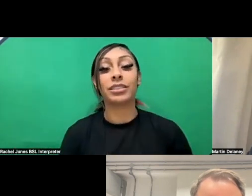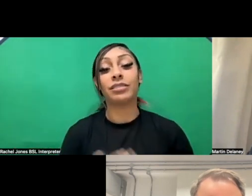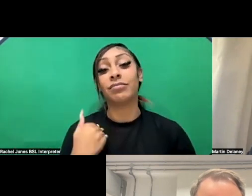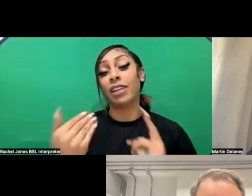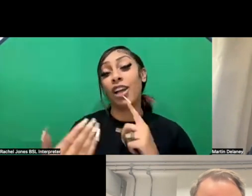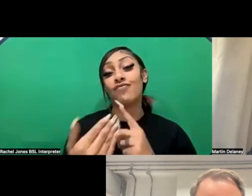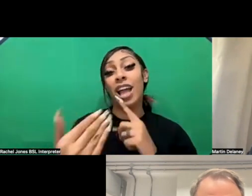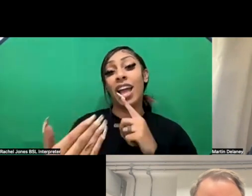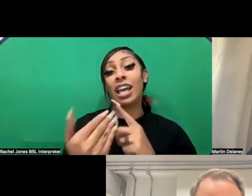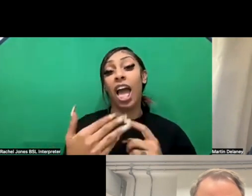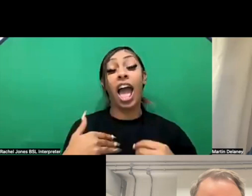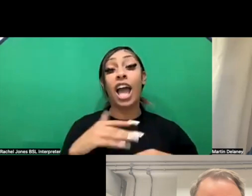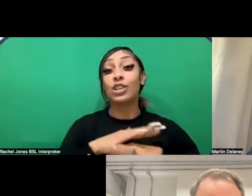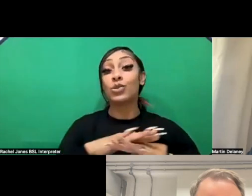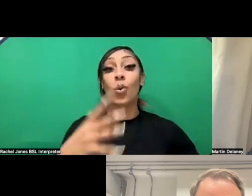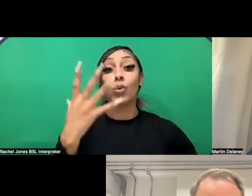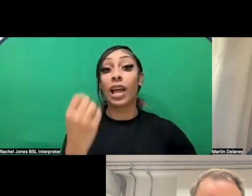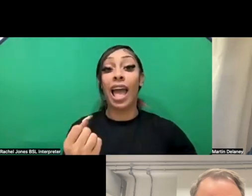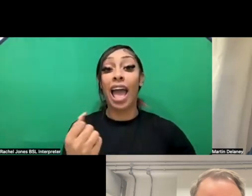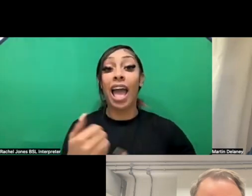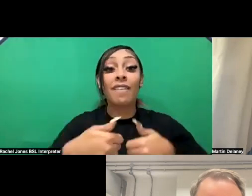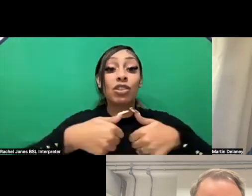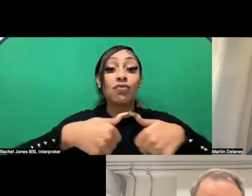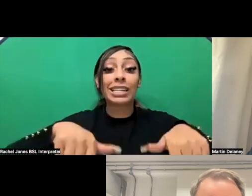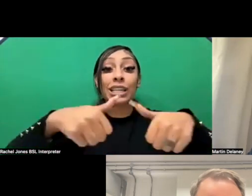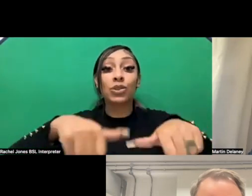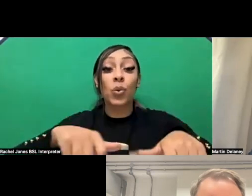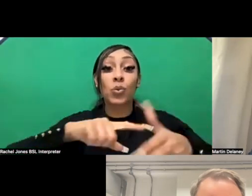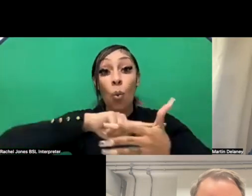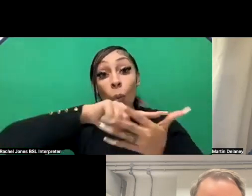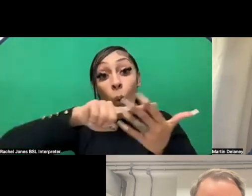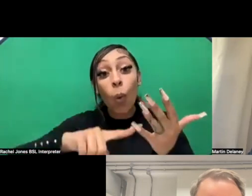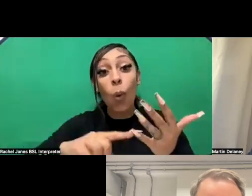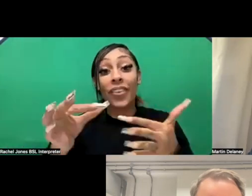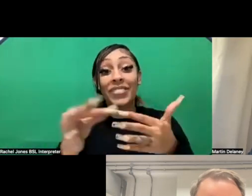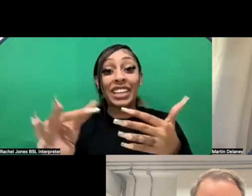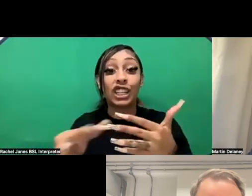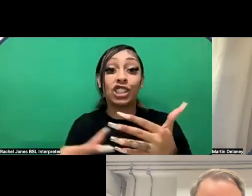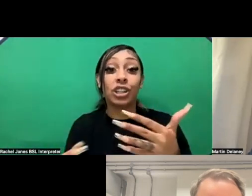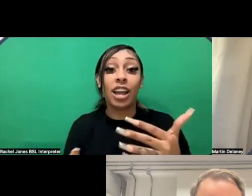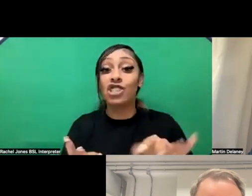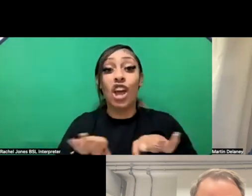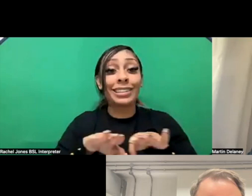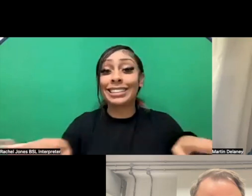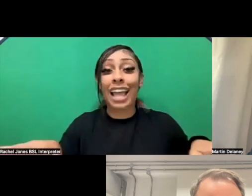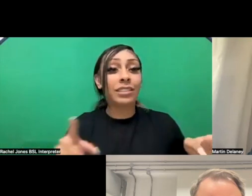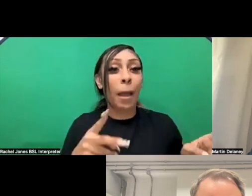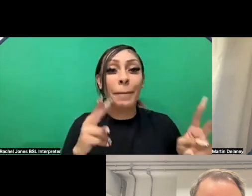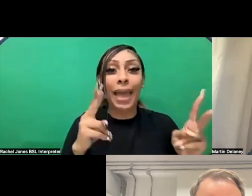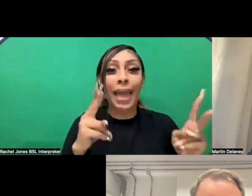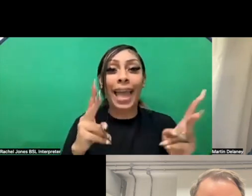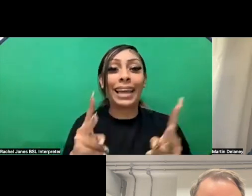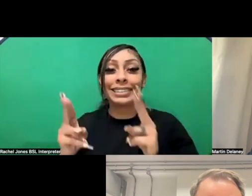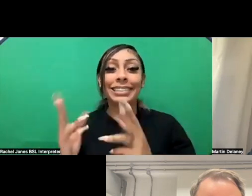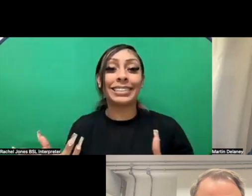have the resources to do all those features. And the other thing is, LinnStrument is not a desktop editing system. It doesn't have a